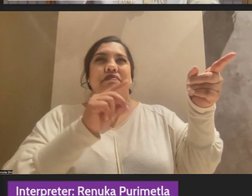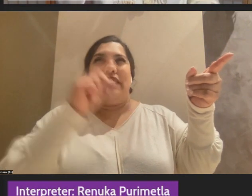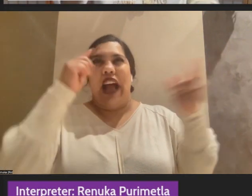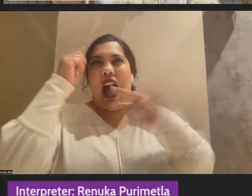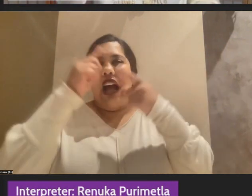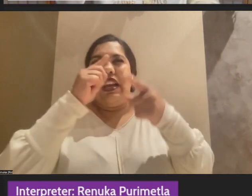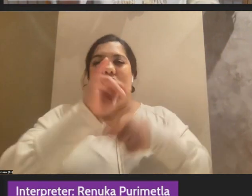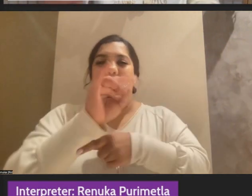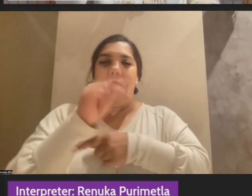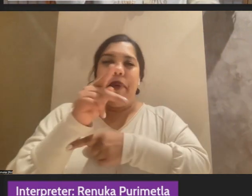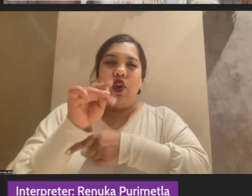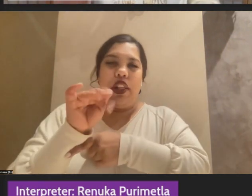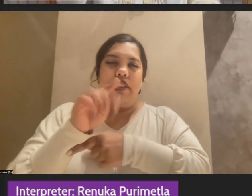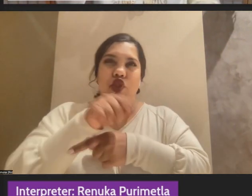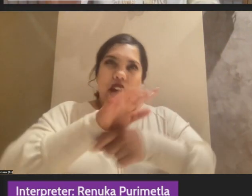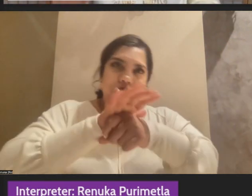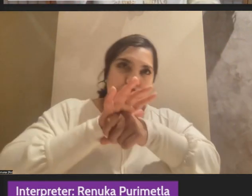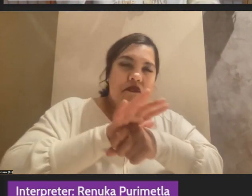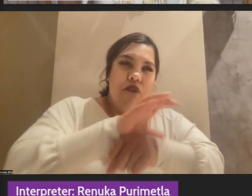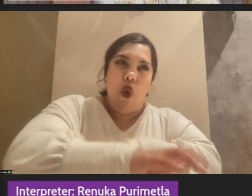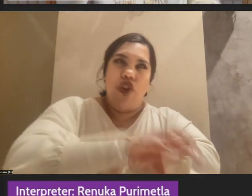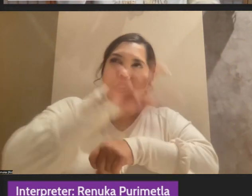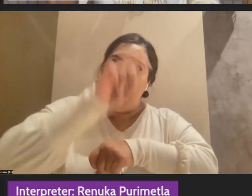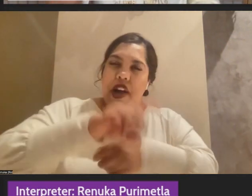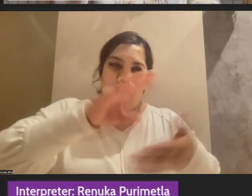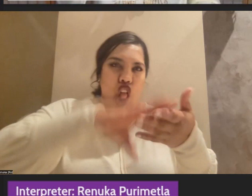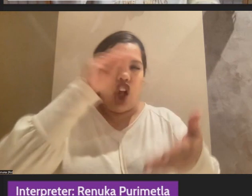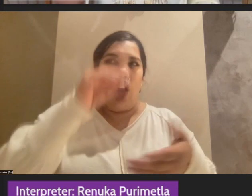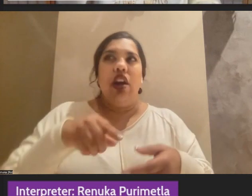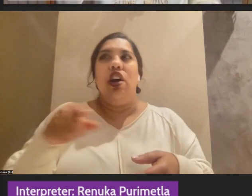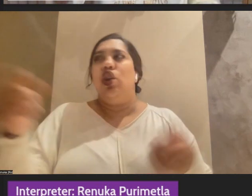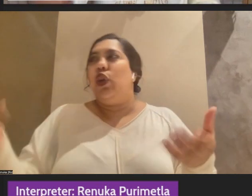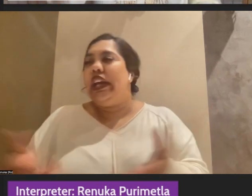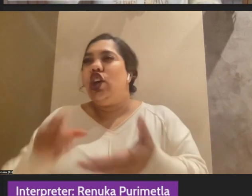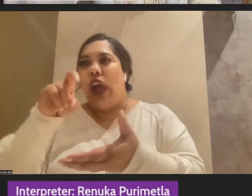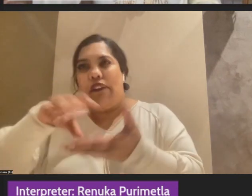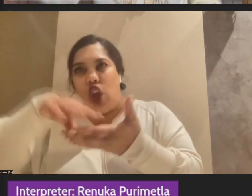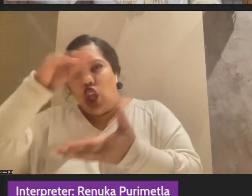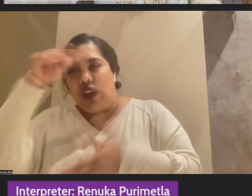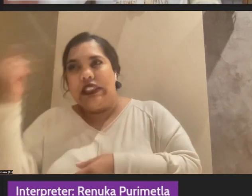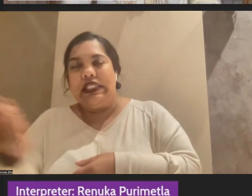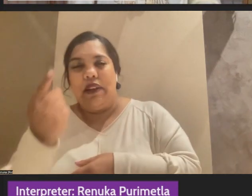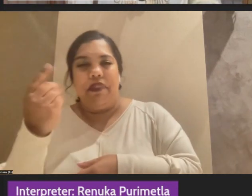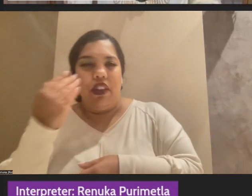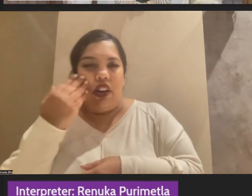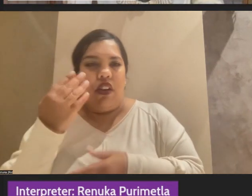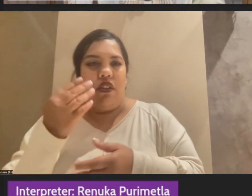you gotta learn something, you're here to learn something, etc., etc.,